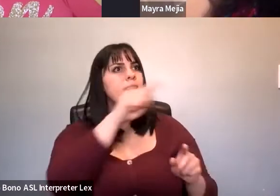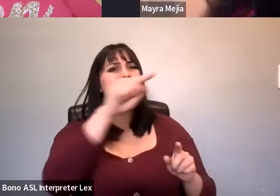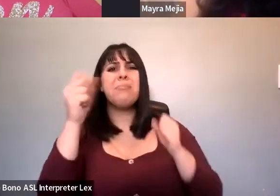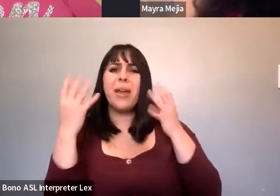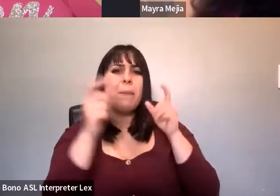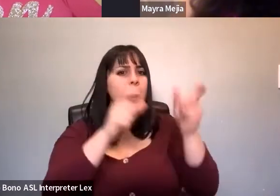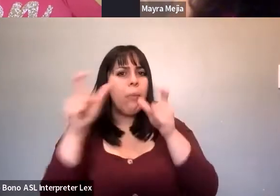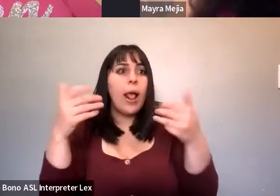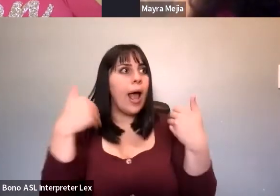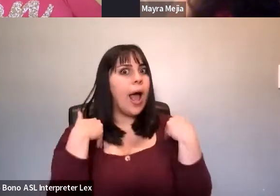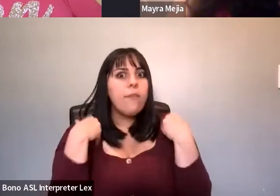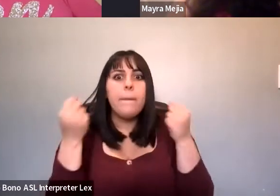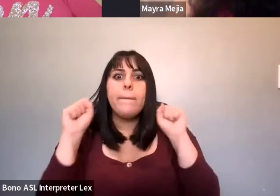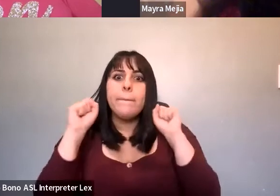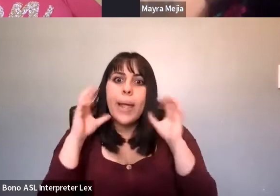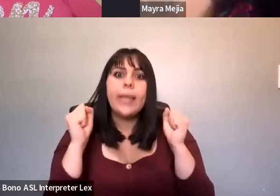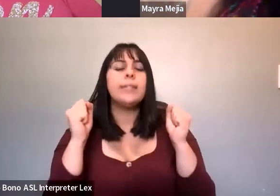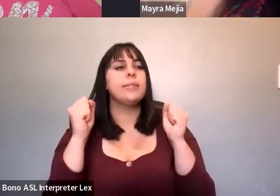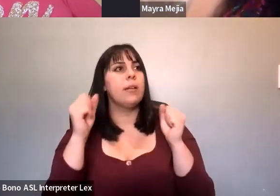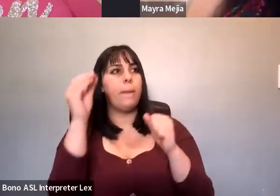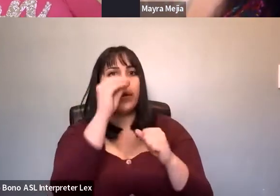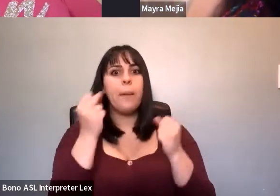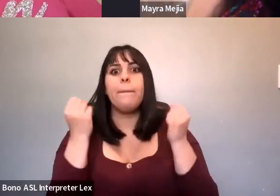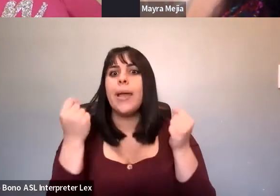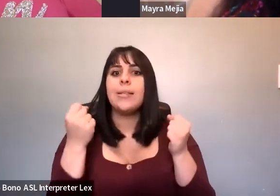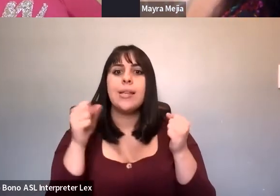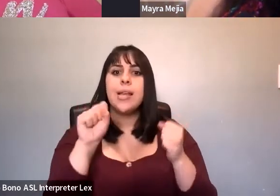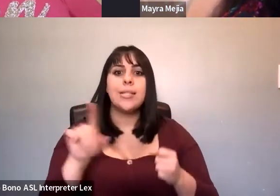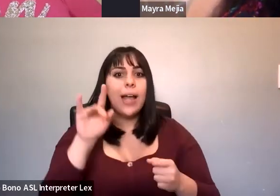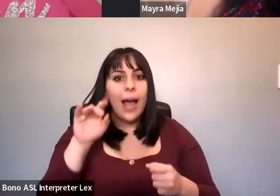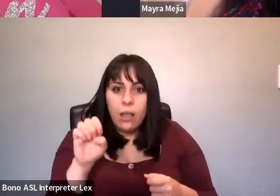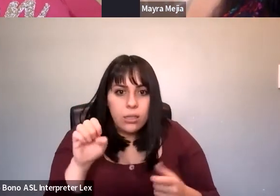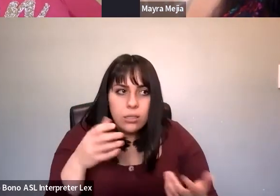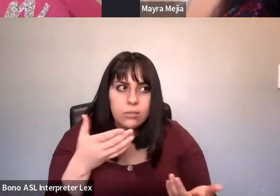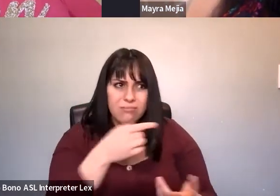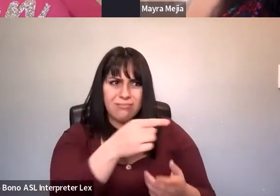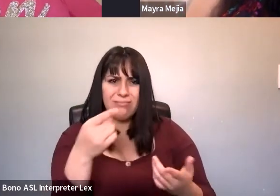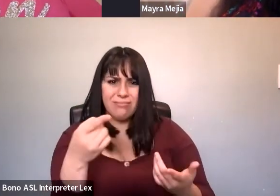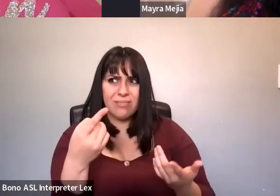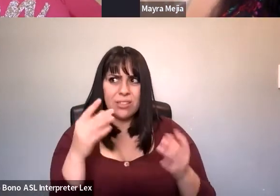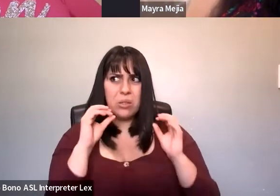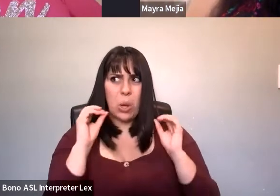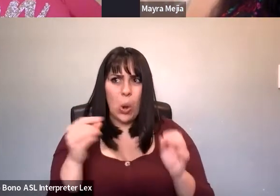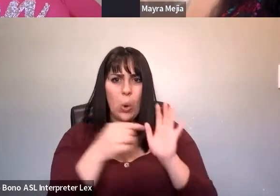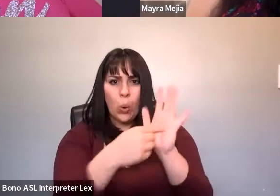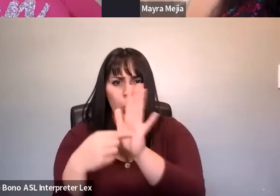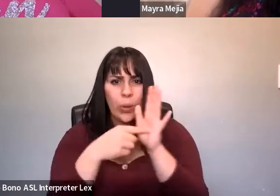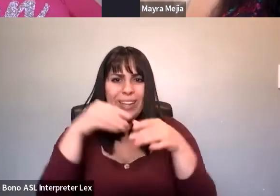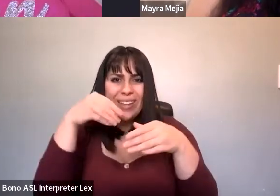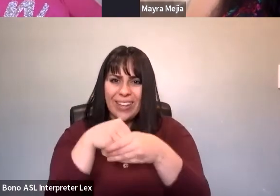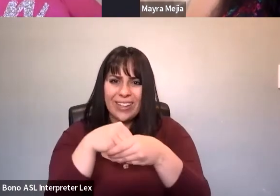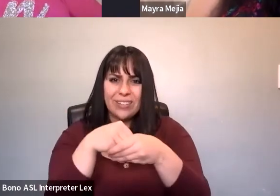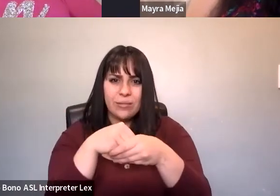amazing style. Why aren't they being featured? So I agree. I think social media has done a wonderful